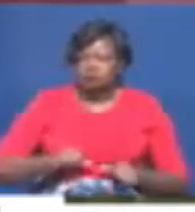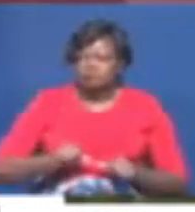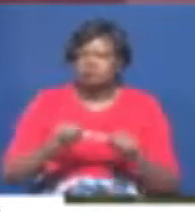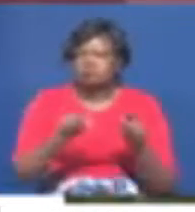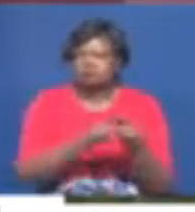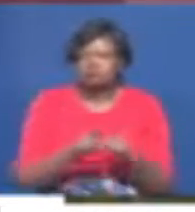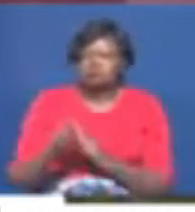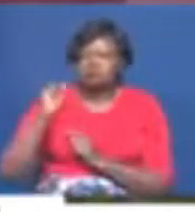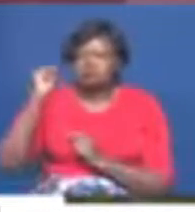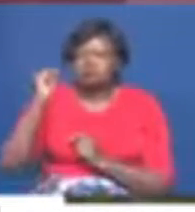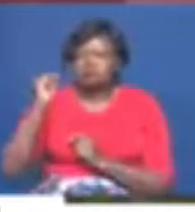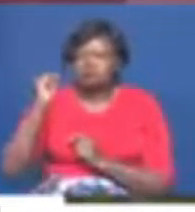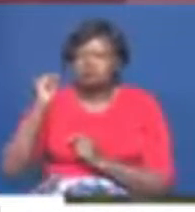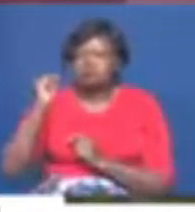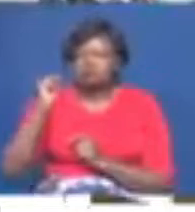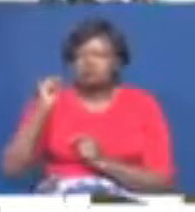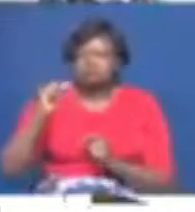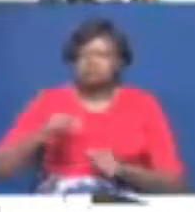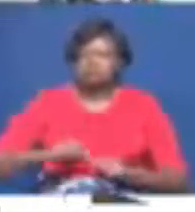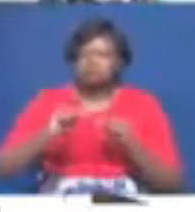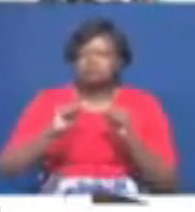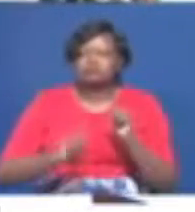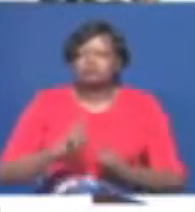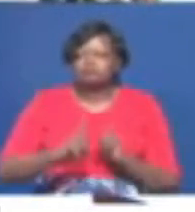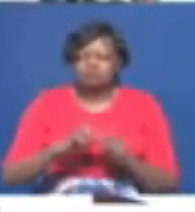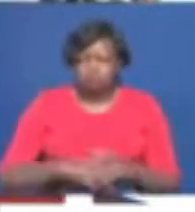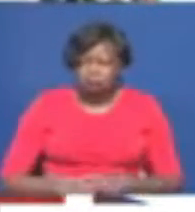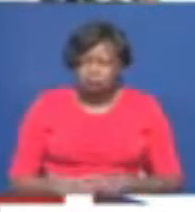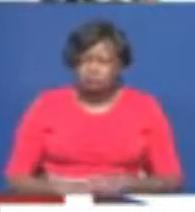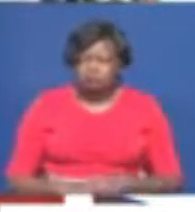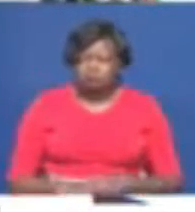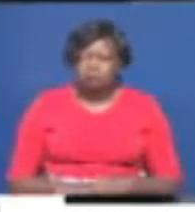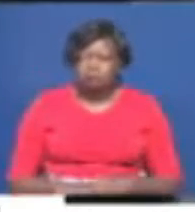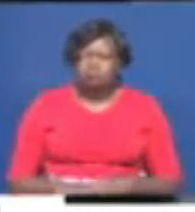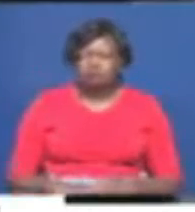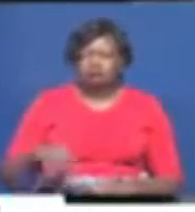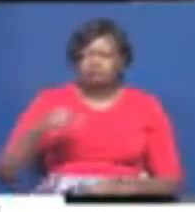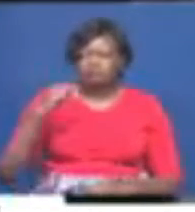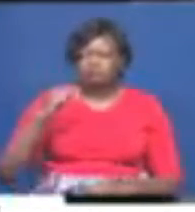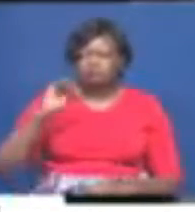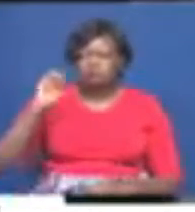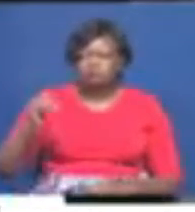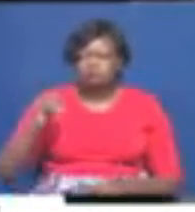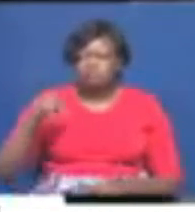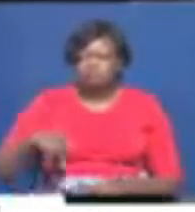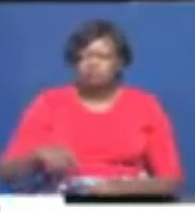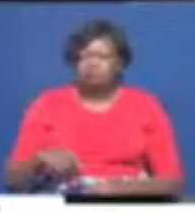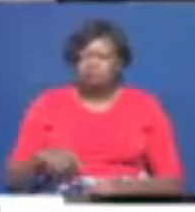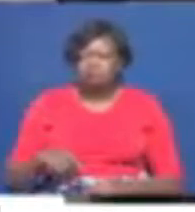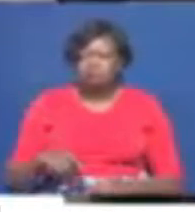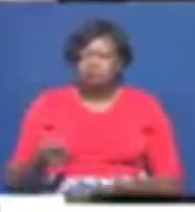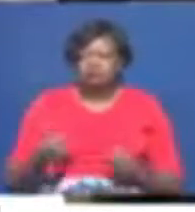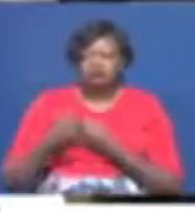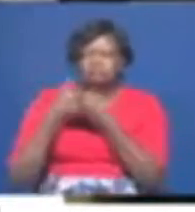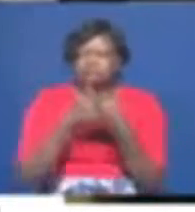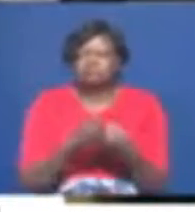political temperatures rise. Elsewhere, Garissa Township Member of Parliament Aden Duale is challenging